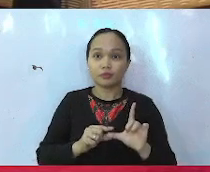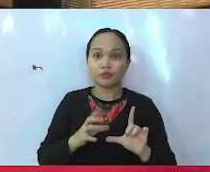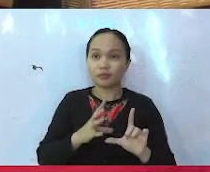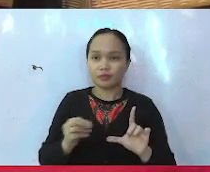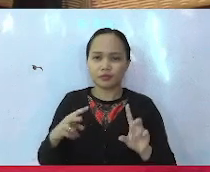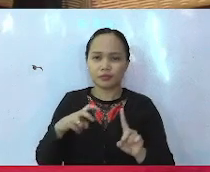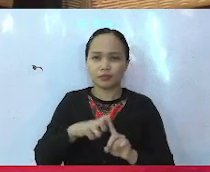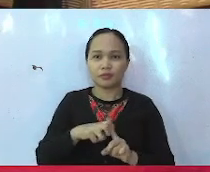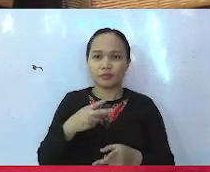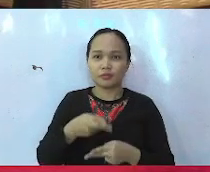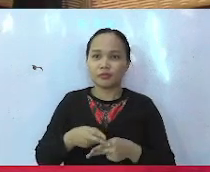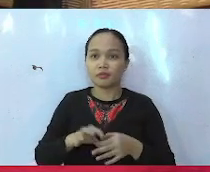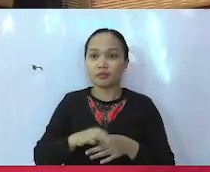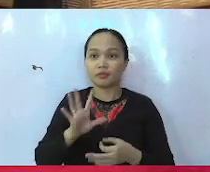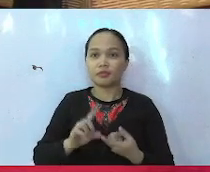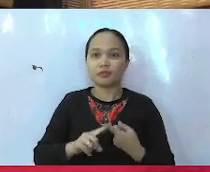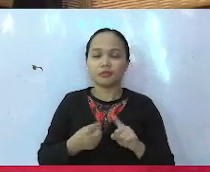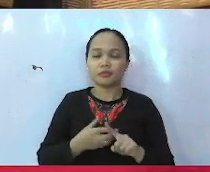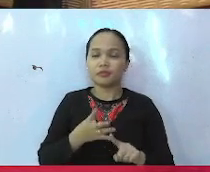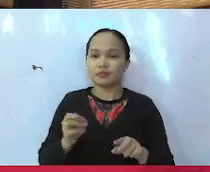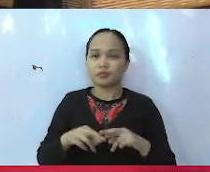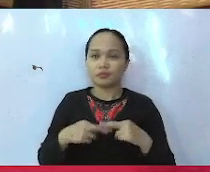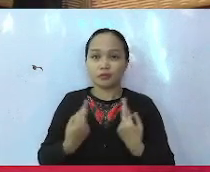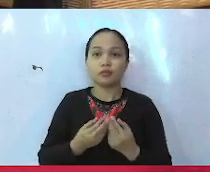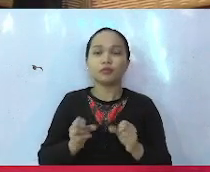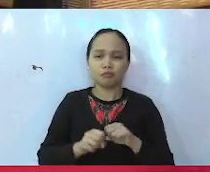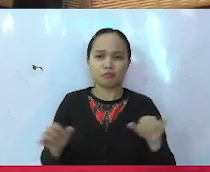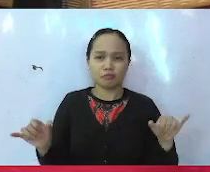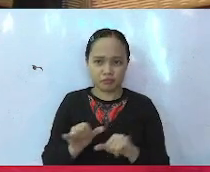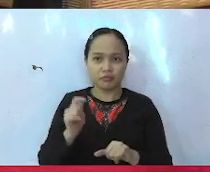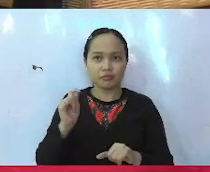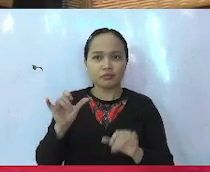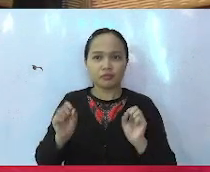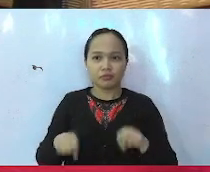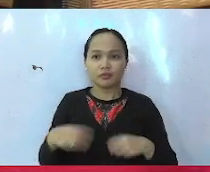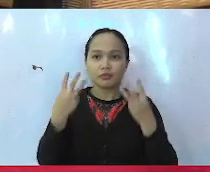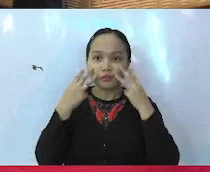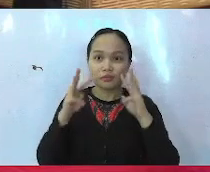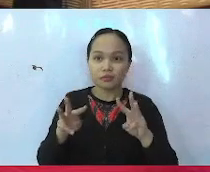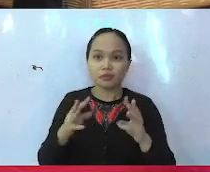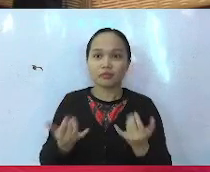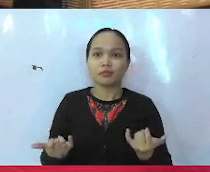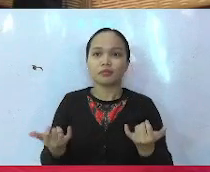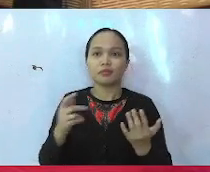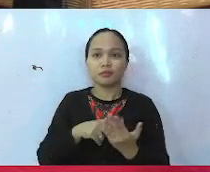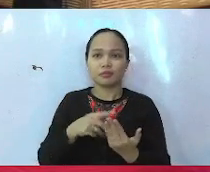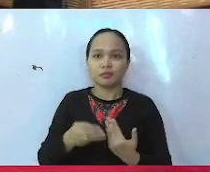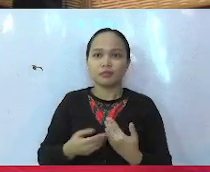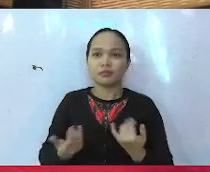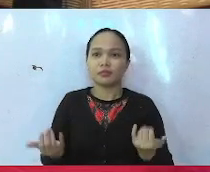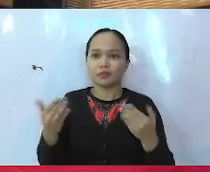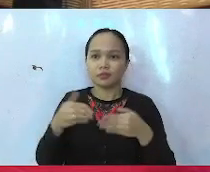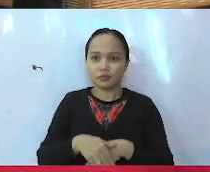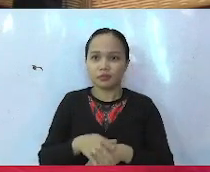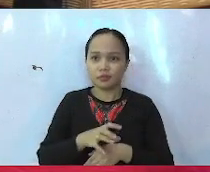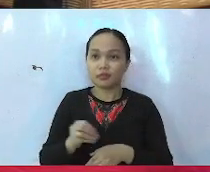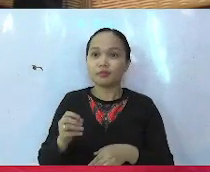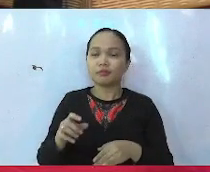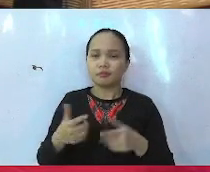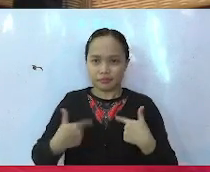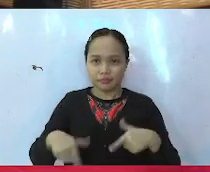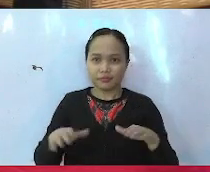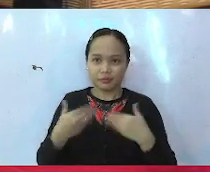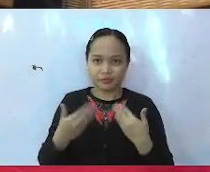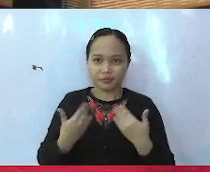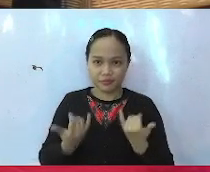names of your friends and relatives so that they too can enjoy this evening. Amen. Alright, so just enjoy Team Focus.